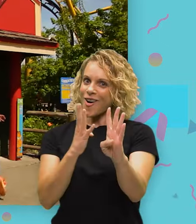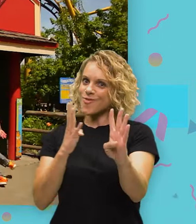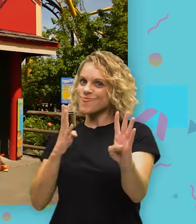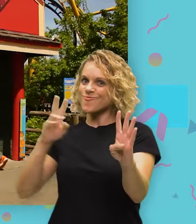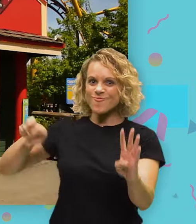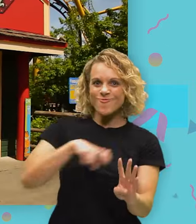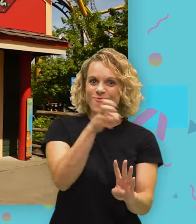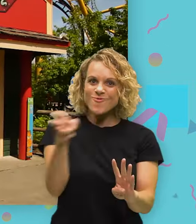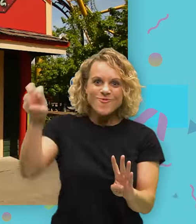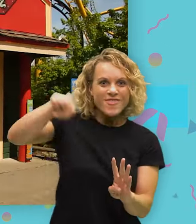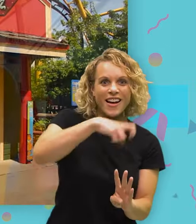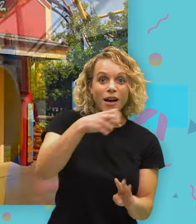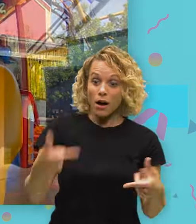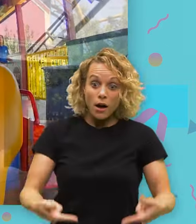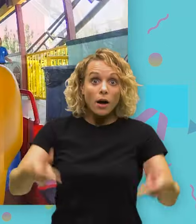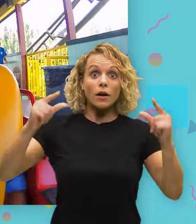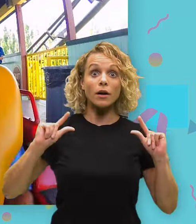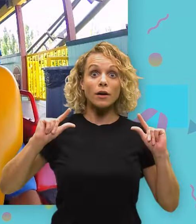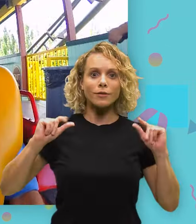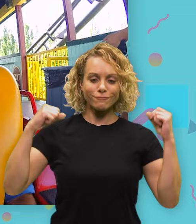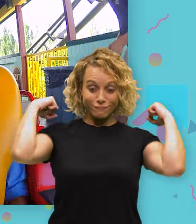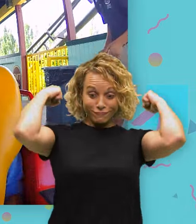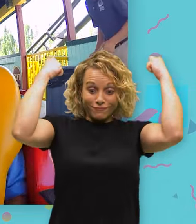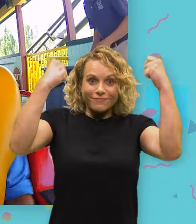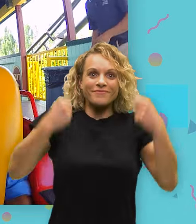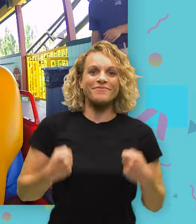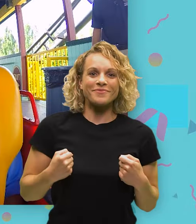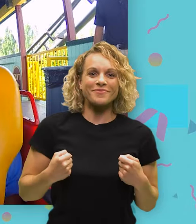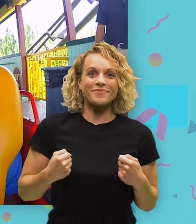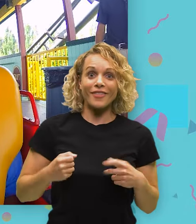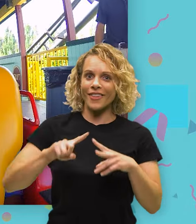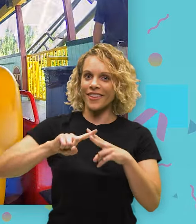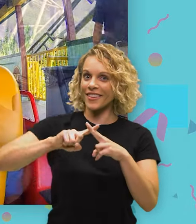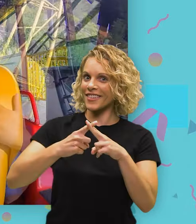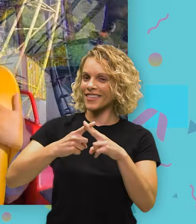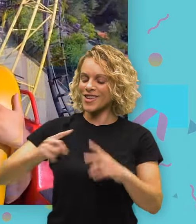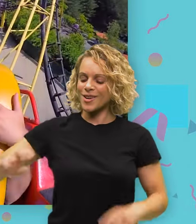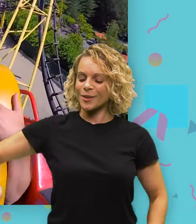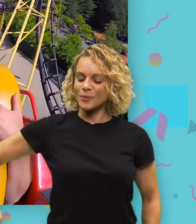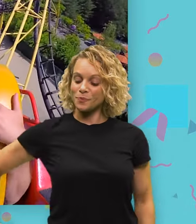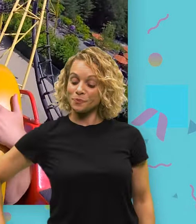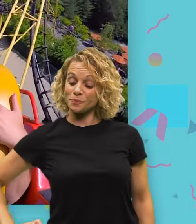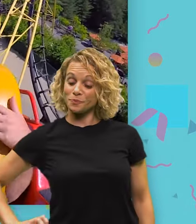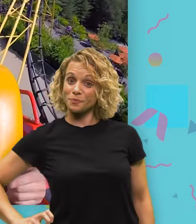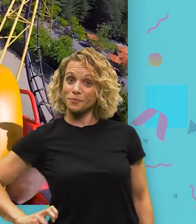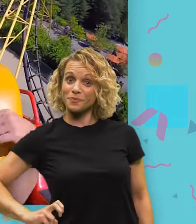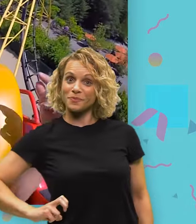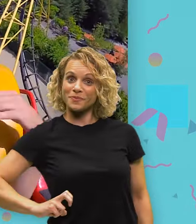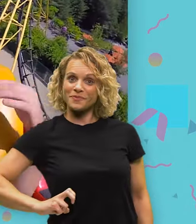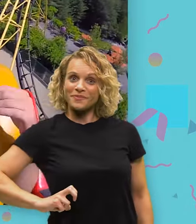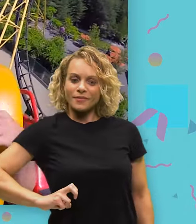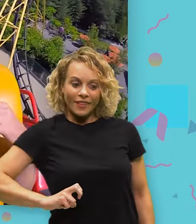line for the roller coaster. It's our turn, let's strap in and let's begin the